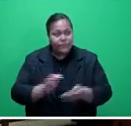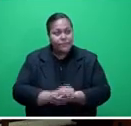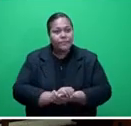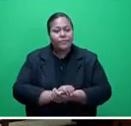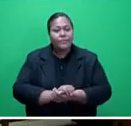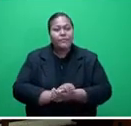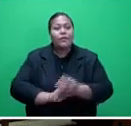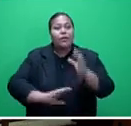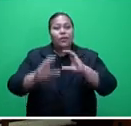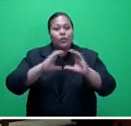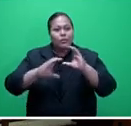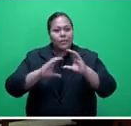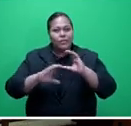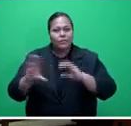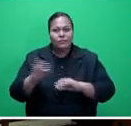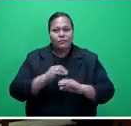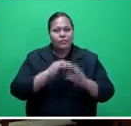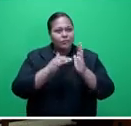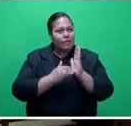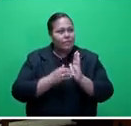Communications from the Chair.